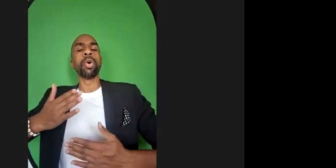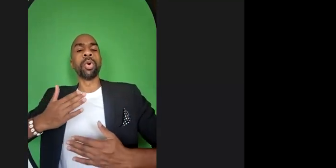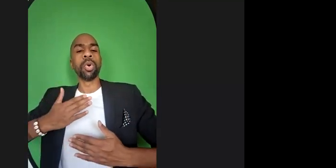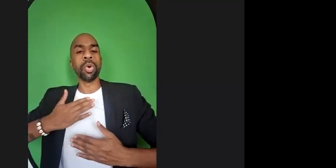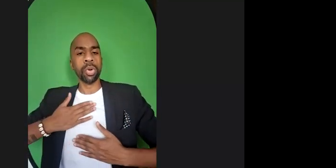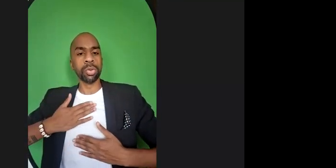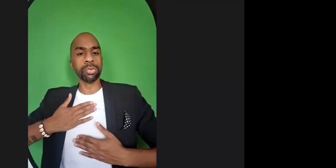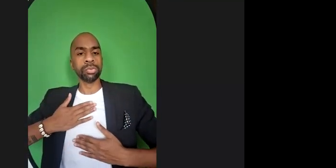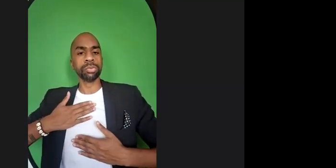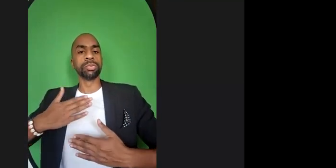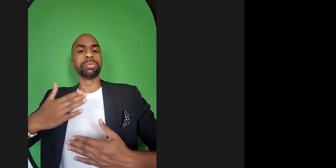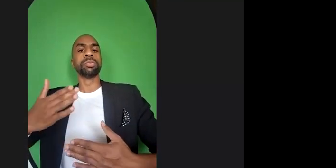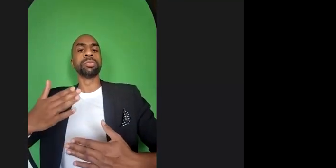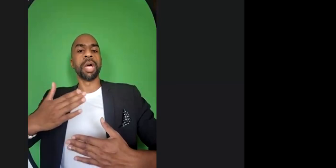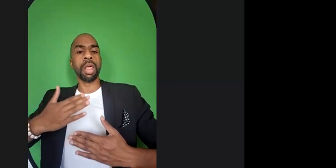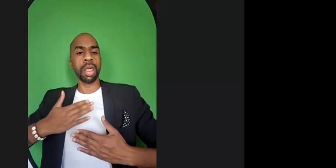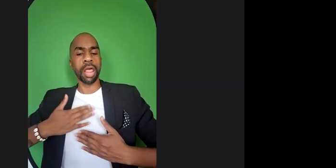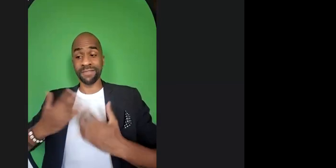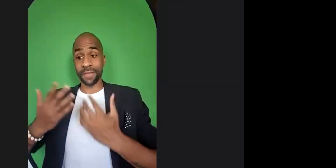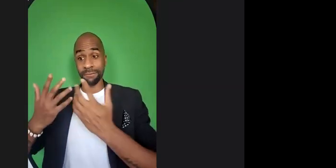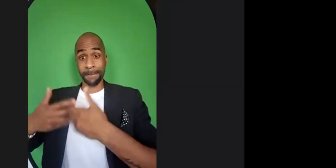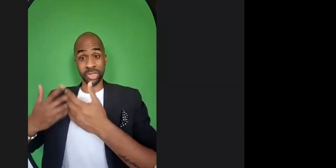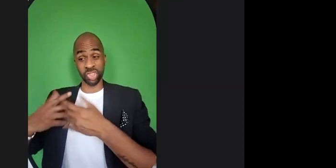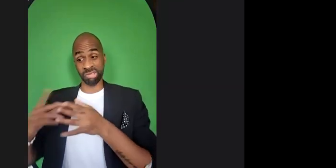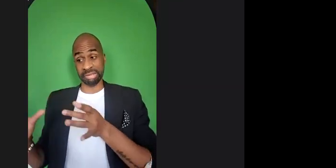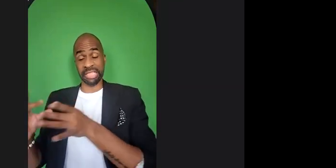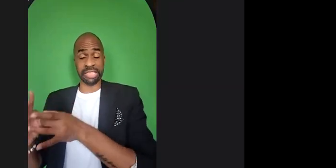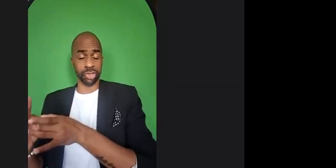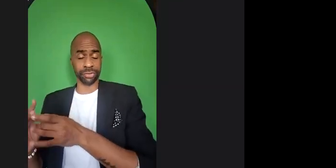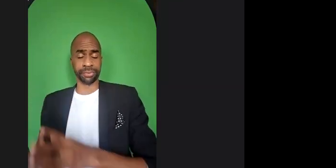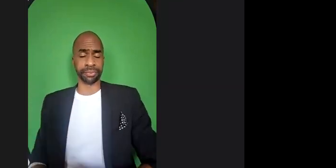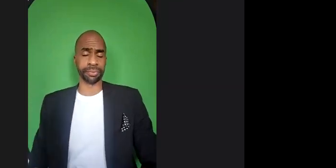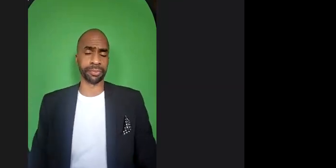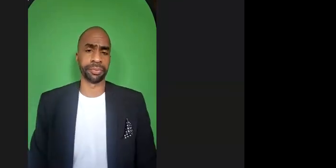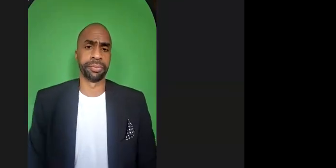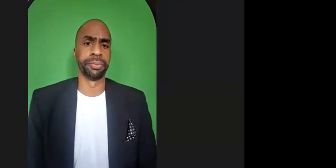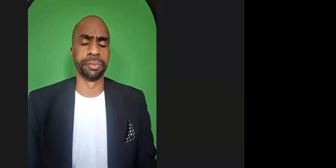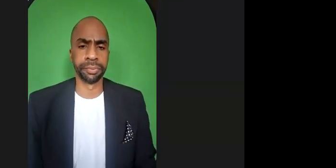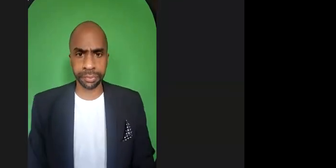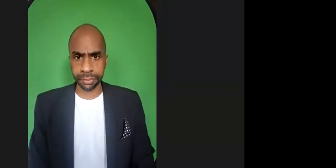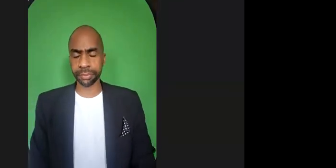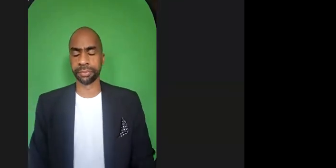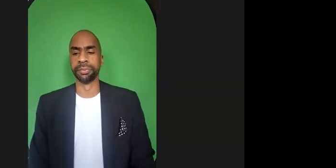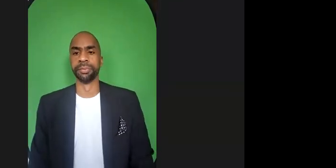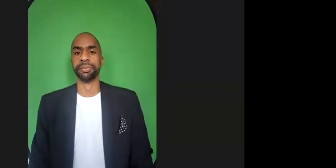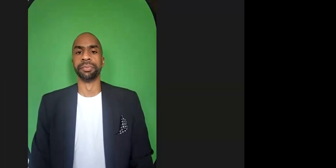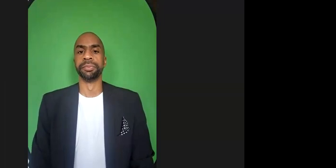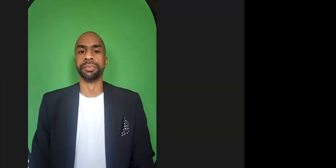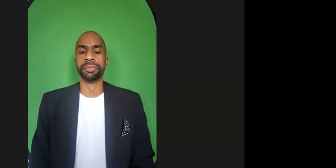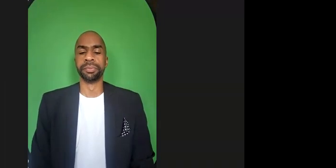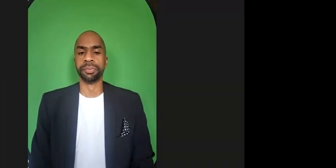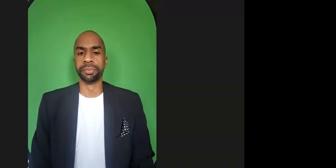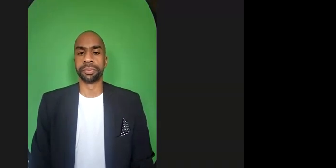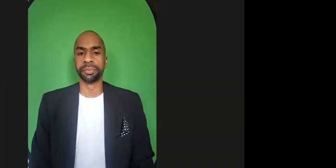and then they can be put on a ventilator to provide a greater, degree amount of respiratory